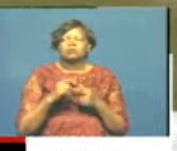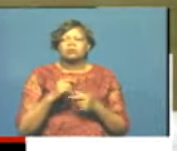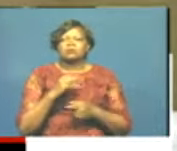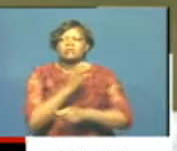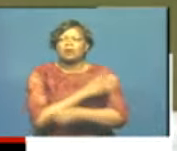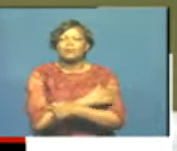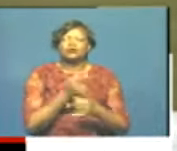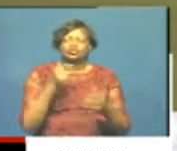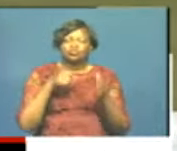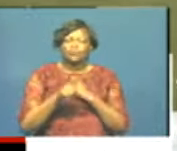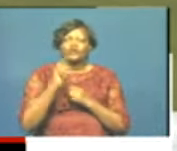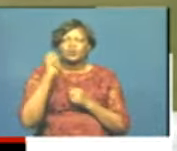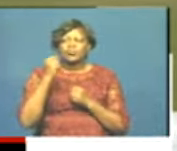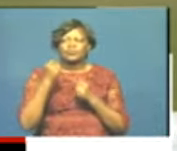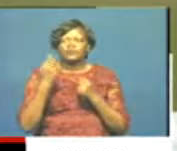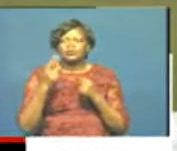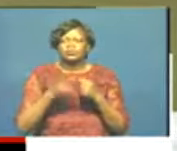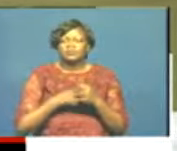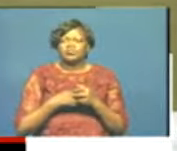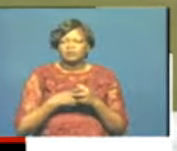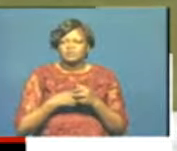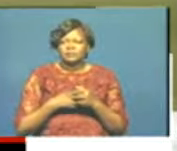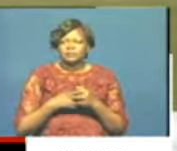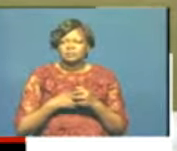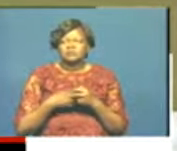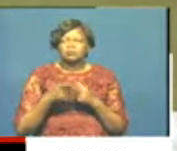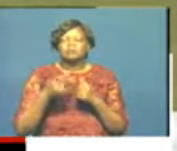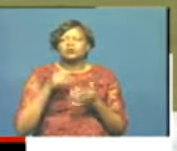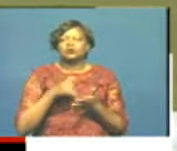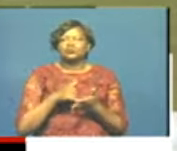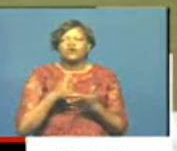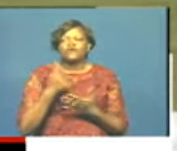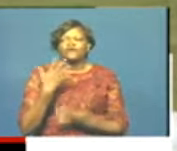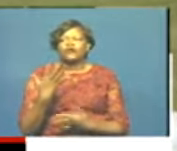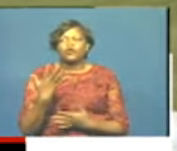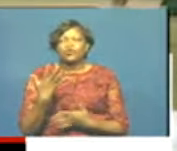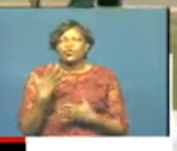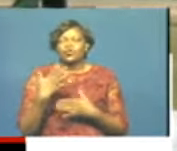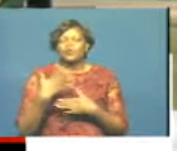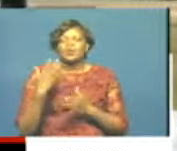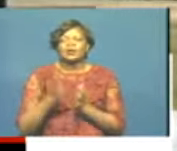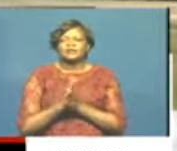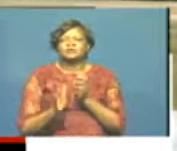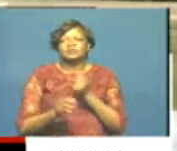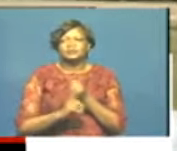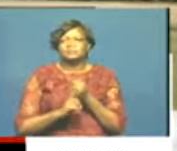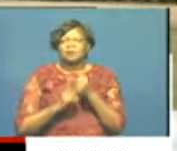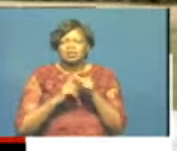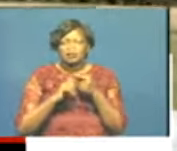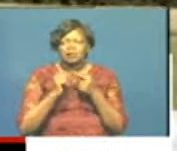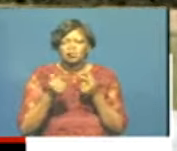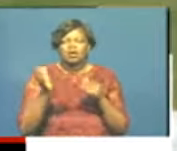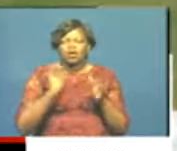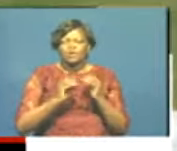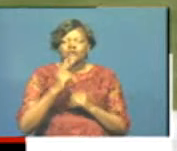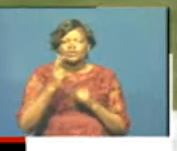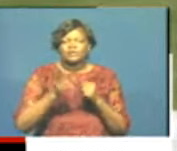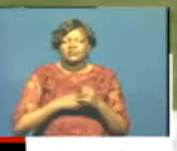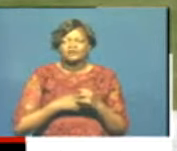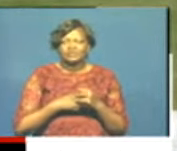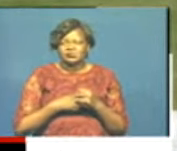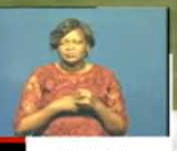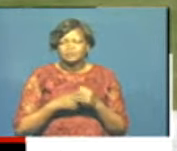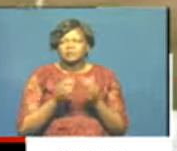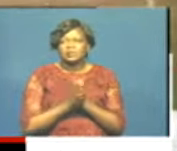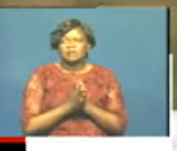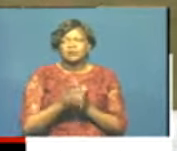Kenya with 47 runs from 50 balls that included 4 boundaries and a 6. Player of the match Sarah Bakita contributed 27 runs, while Mary